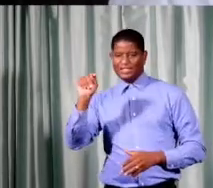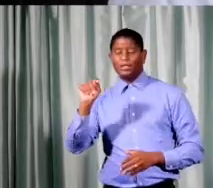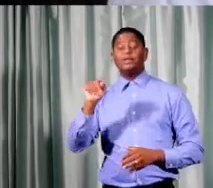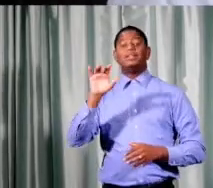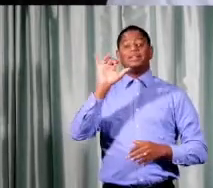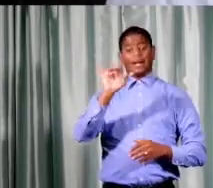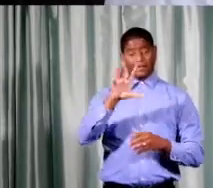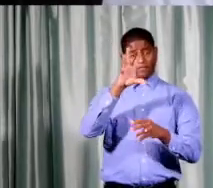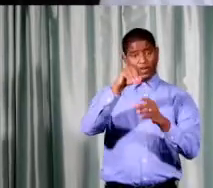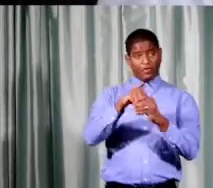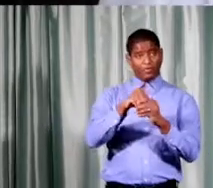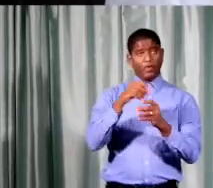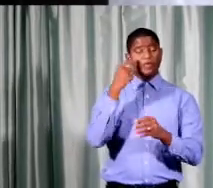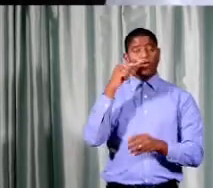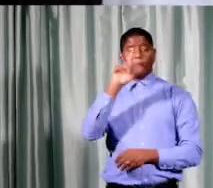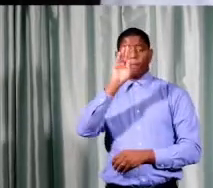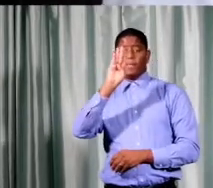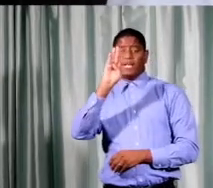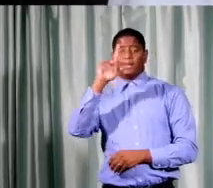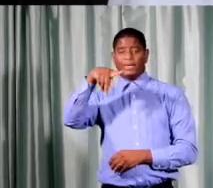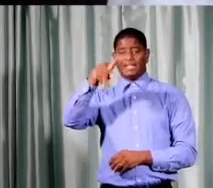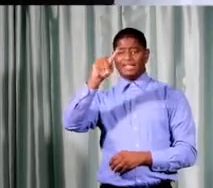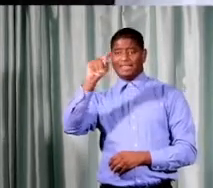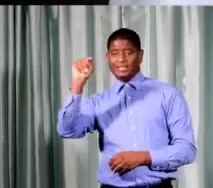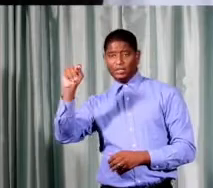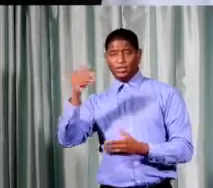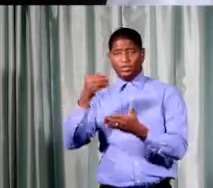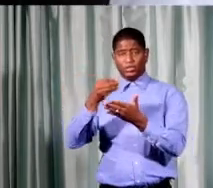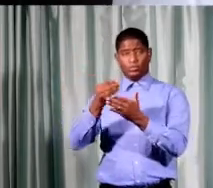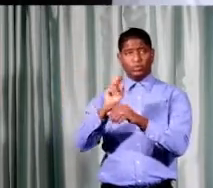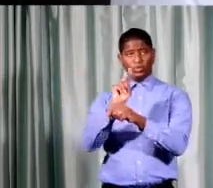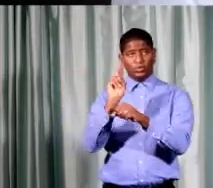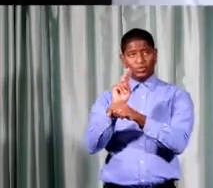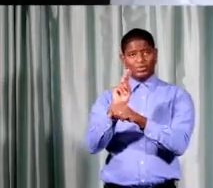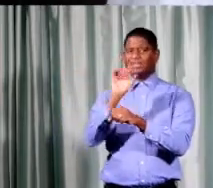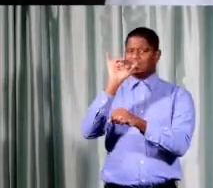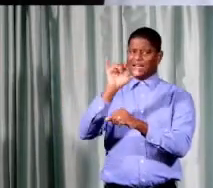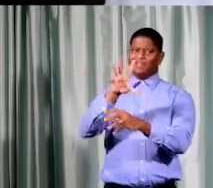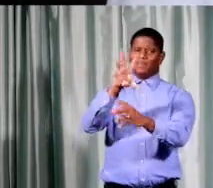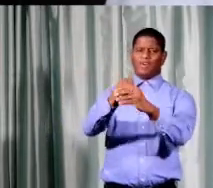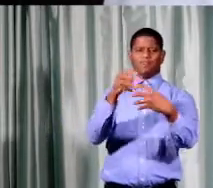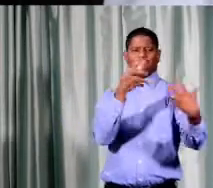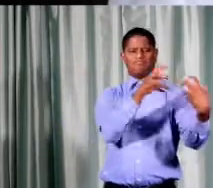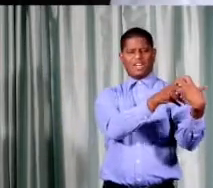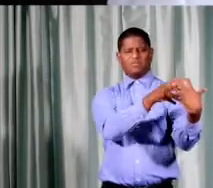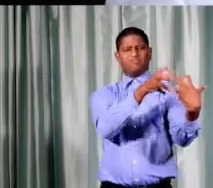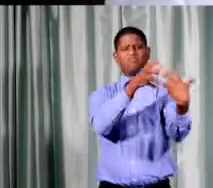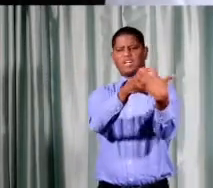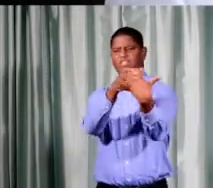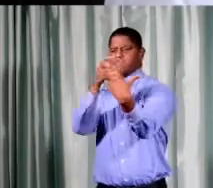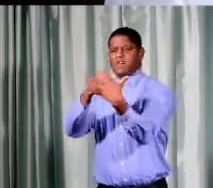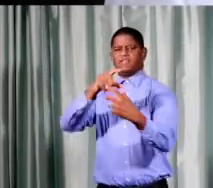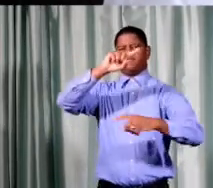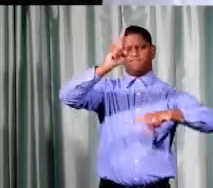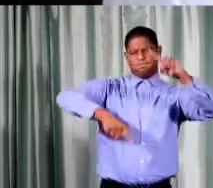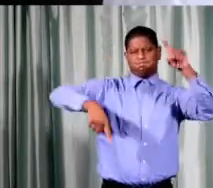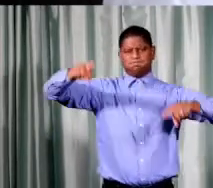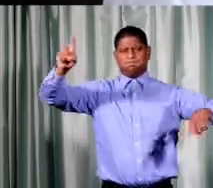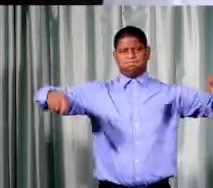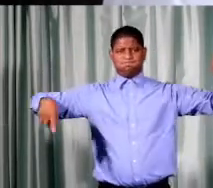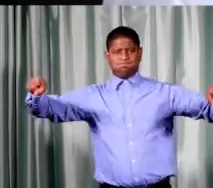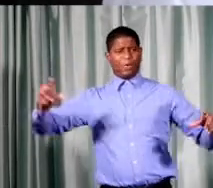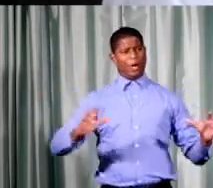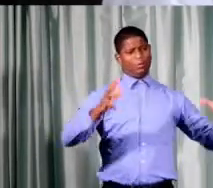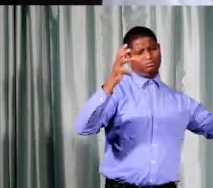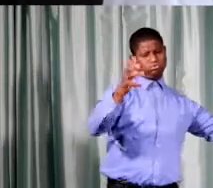use. In order for it to handle that wide range and size of